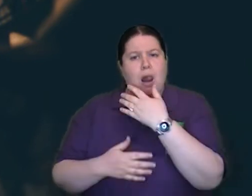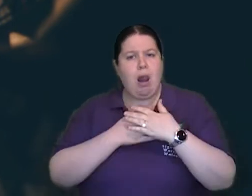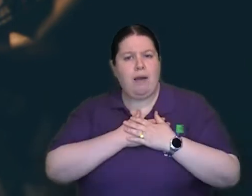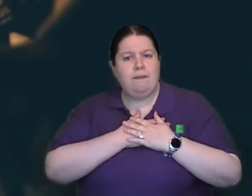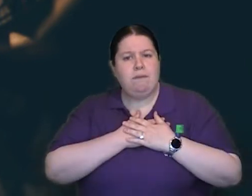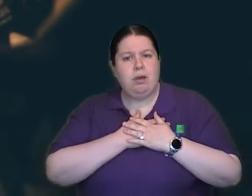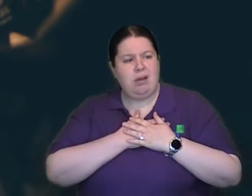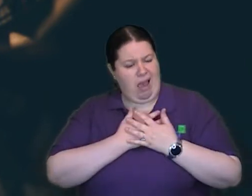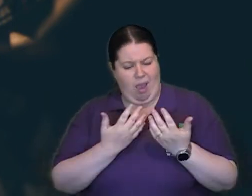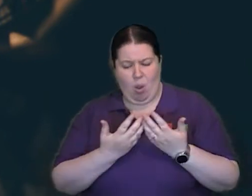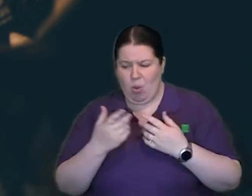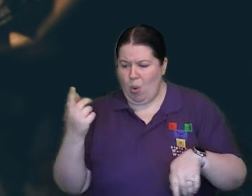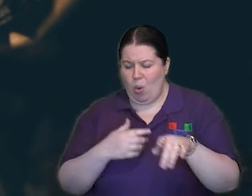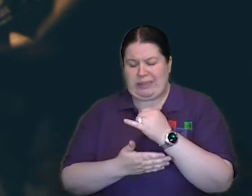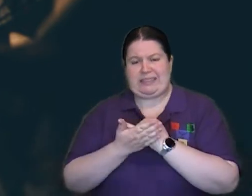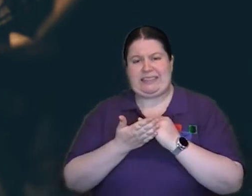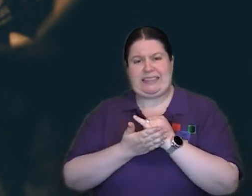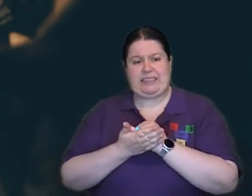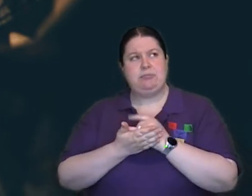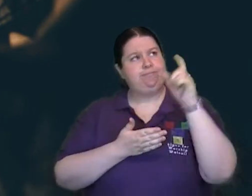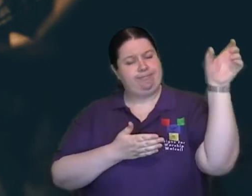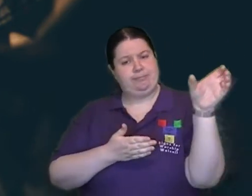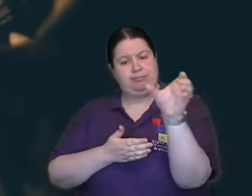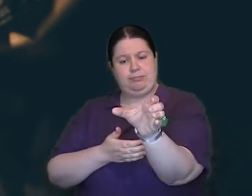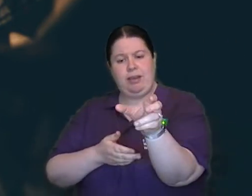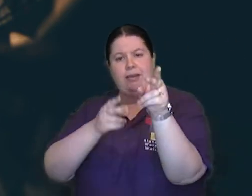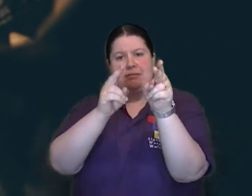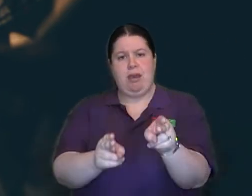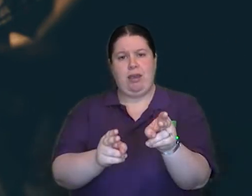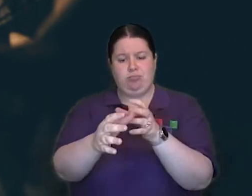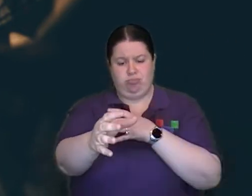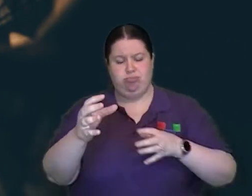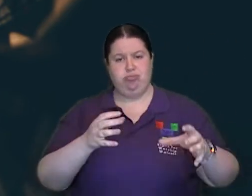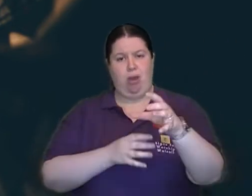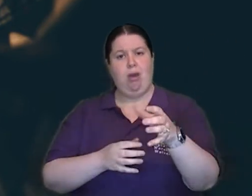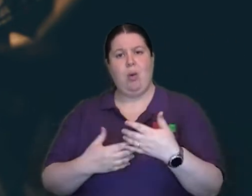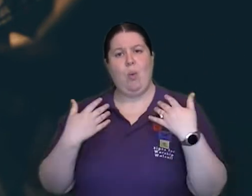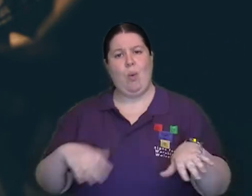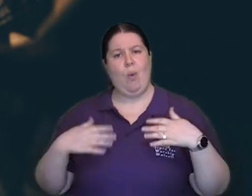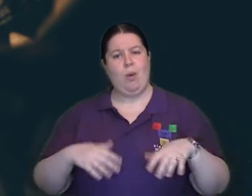love for us in that while we were still sinners, Christ died for us.